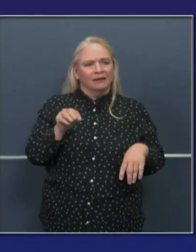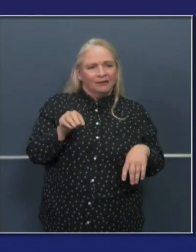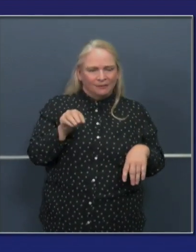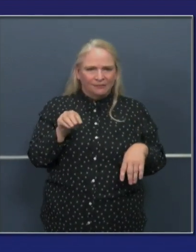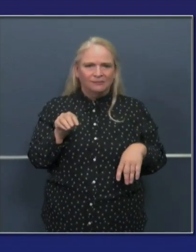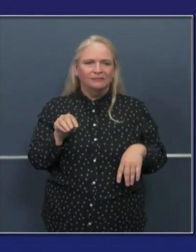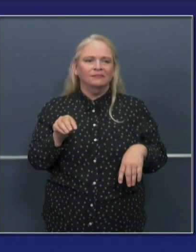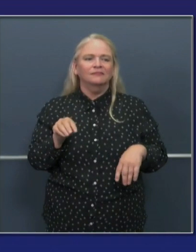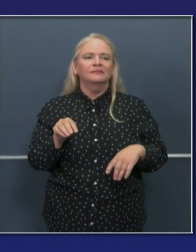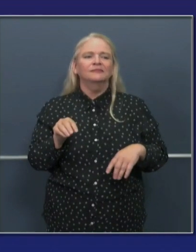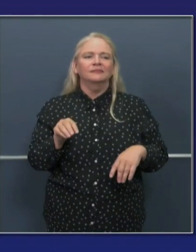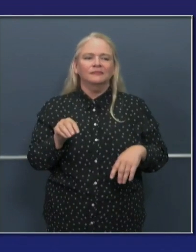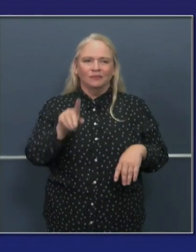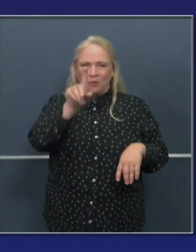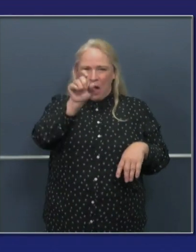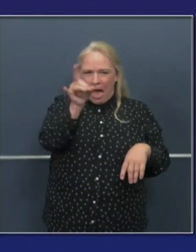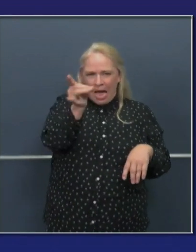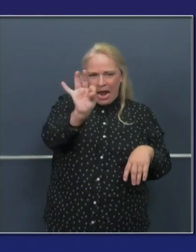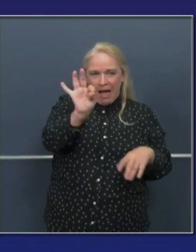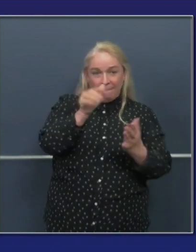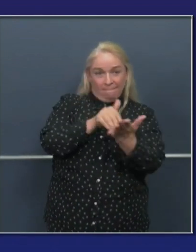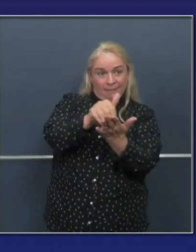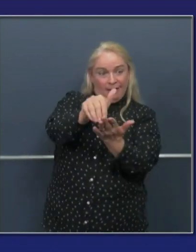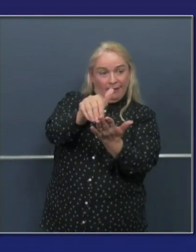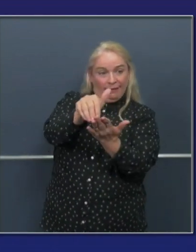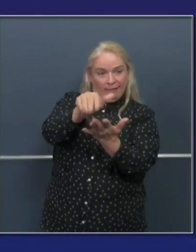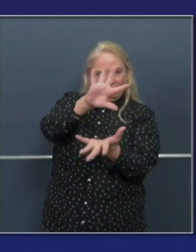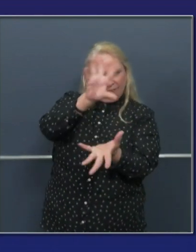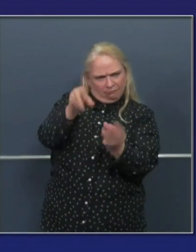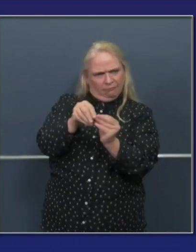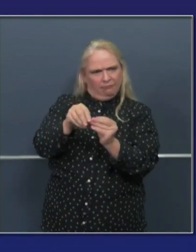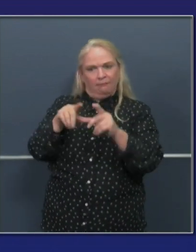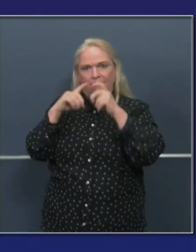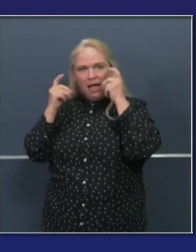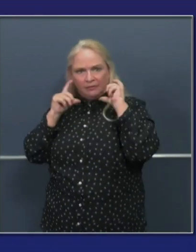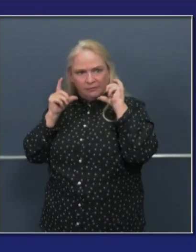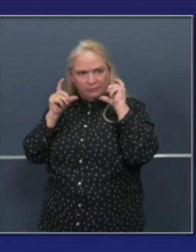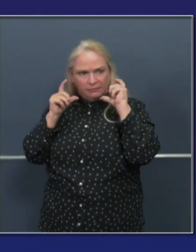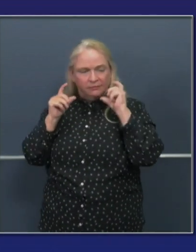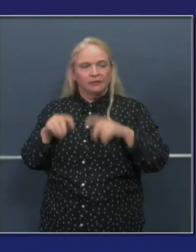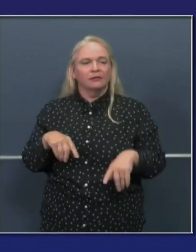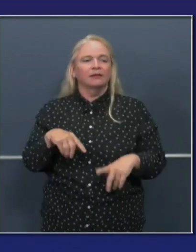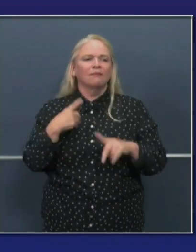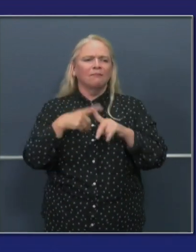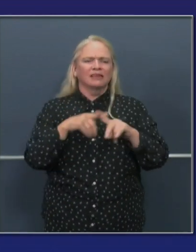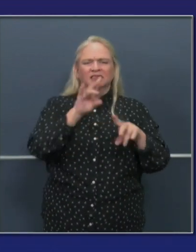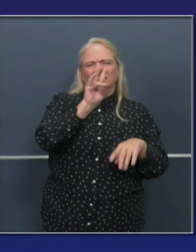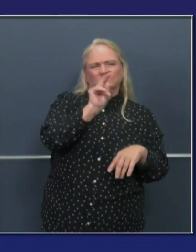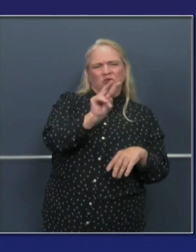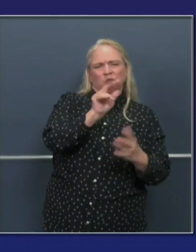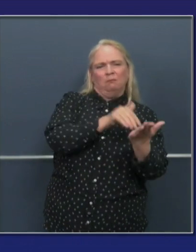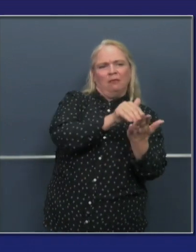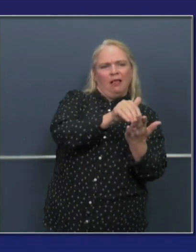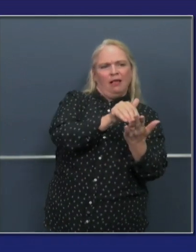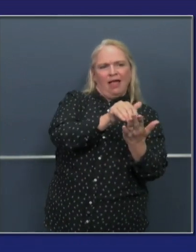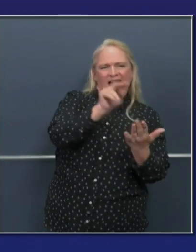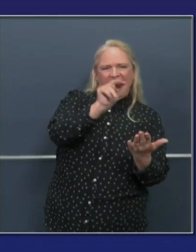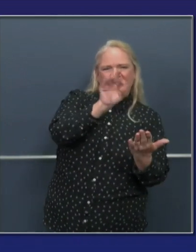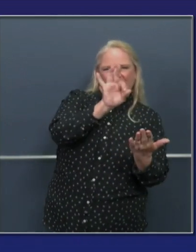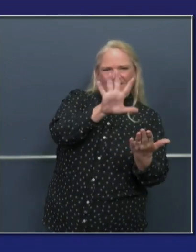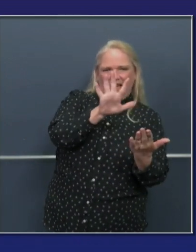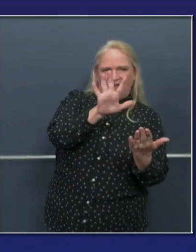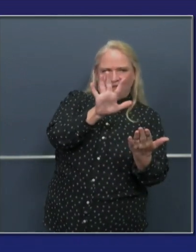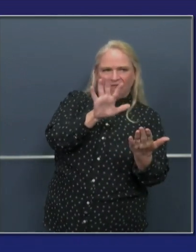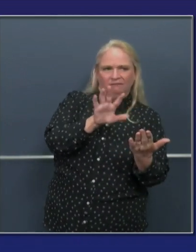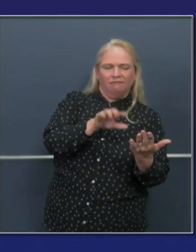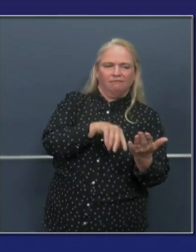procedure masks, 72 million N95 masks, just from one contract that got a lot of attention. And I don't think enough